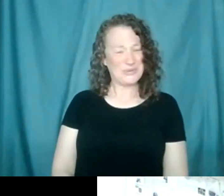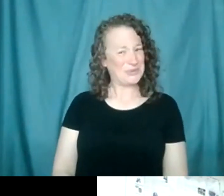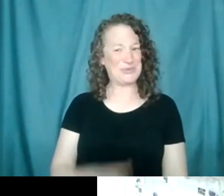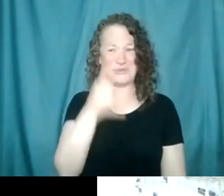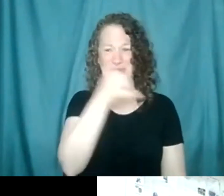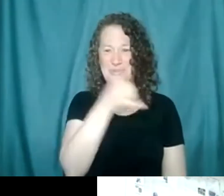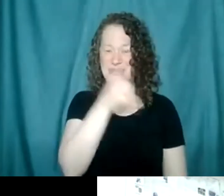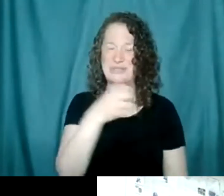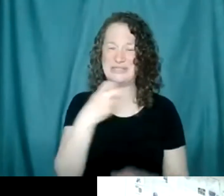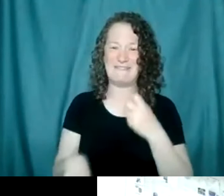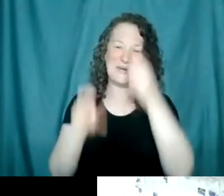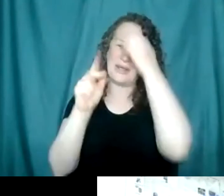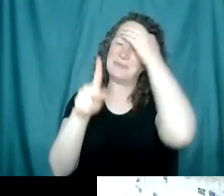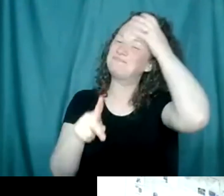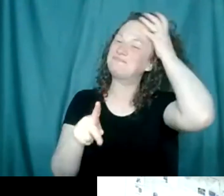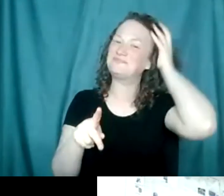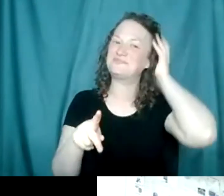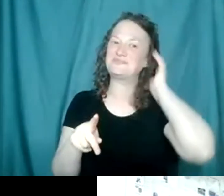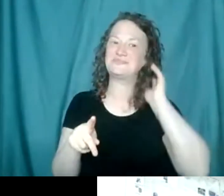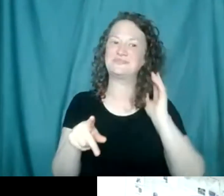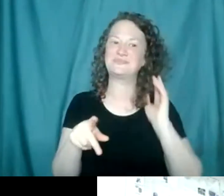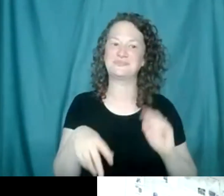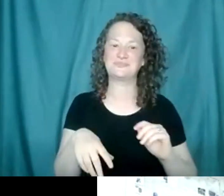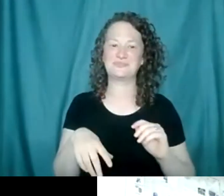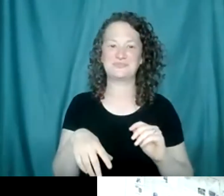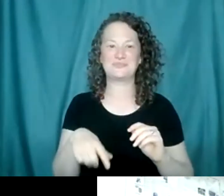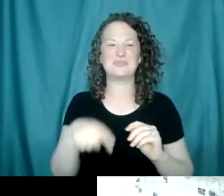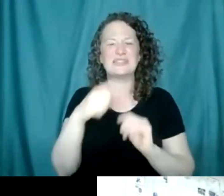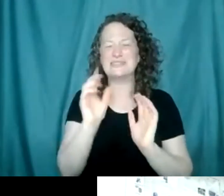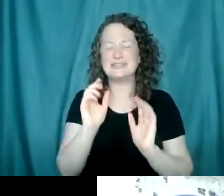That's rough. We've been talking for an hour, but if you could just give us a single thing.